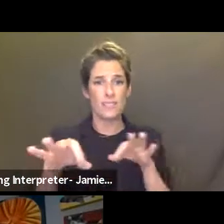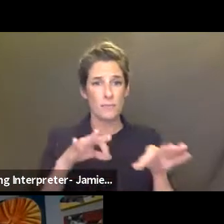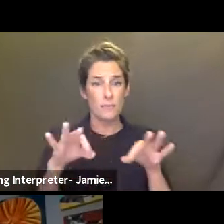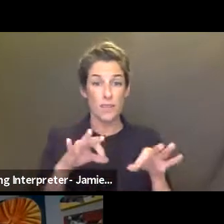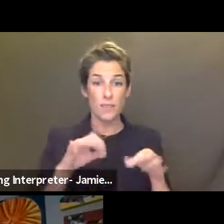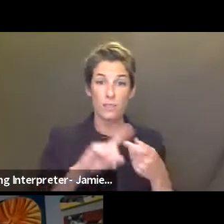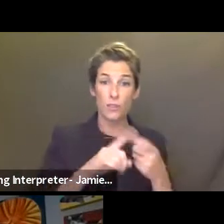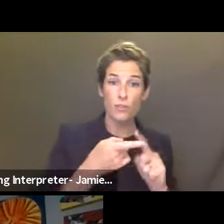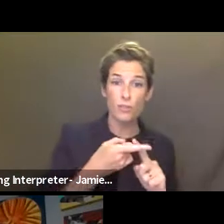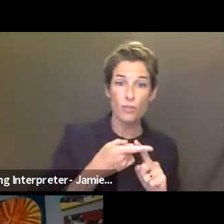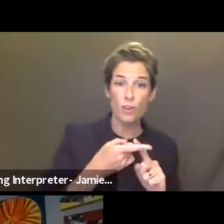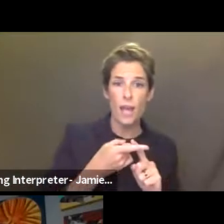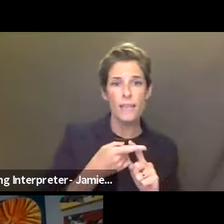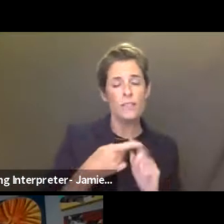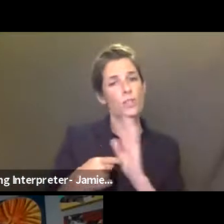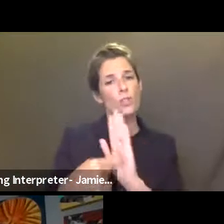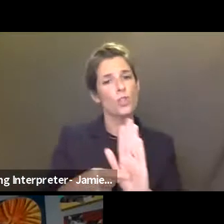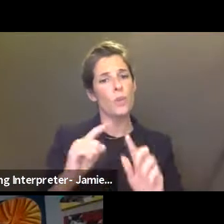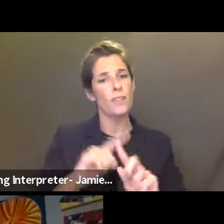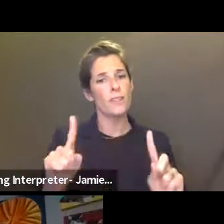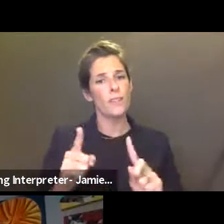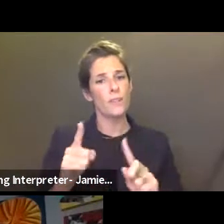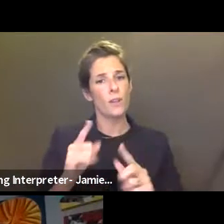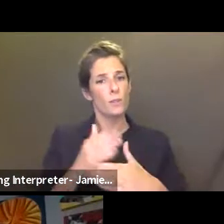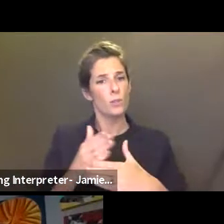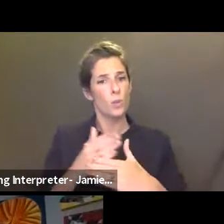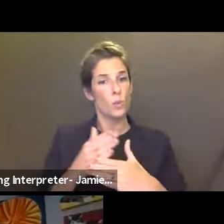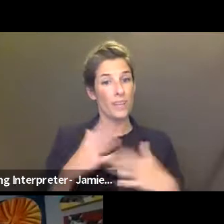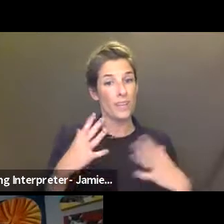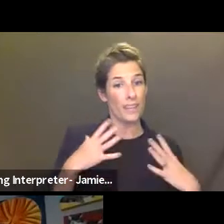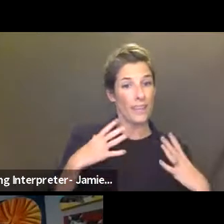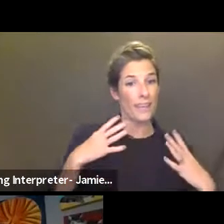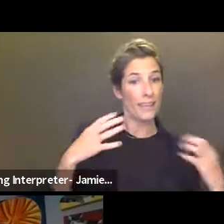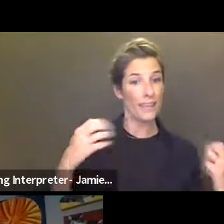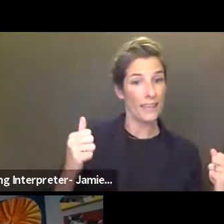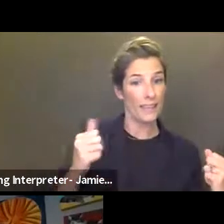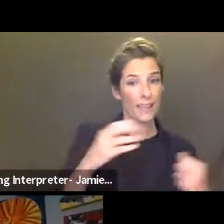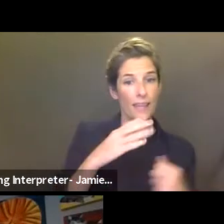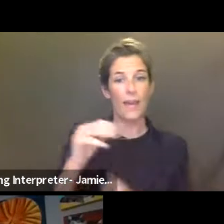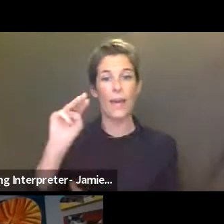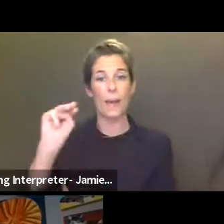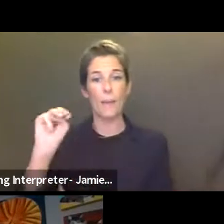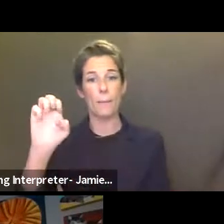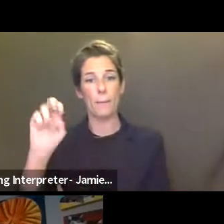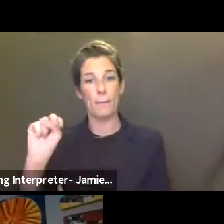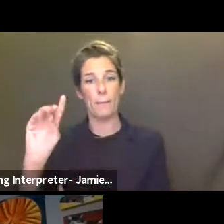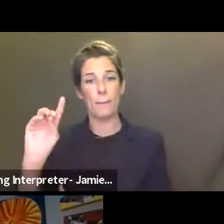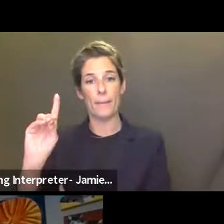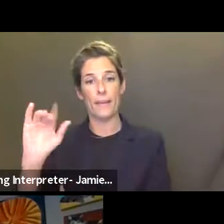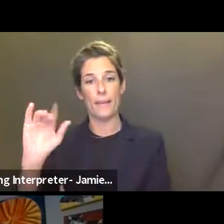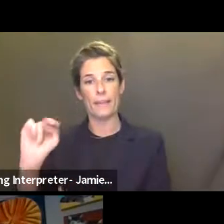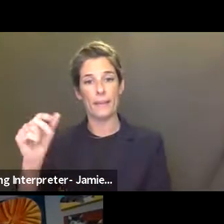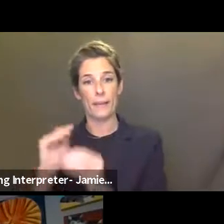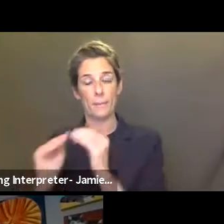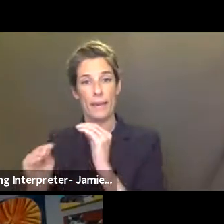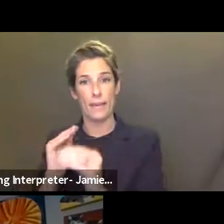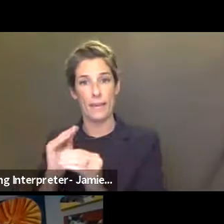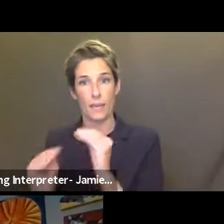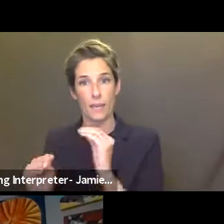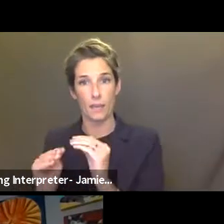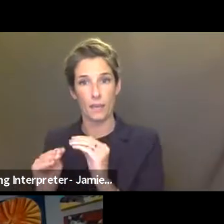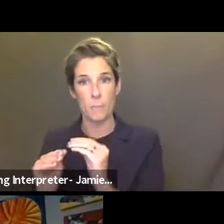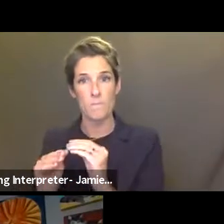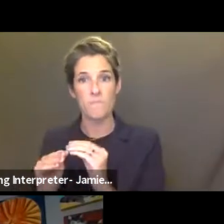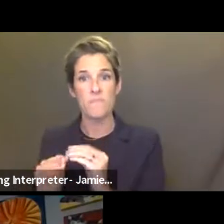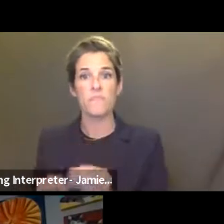healing and mending, where mending is not a return to your previous state, but rather a transformation